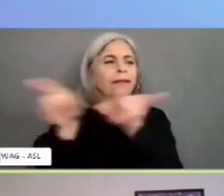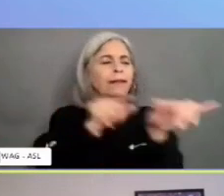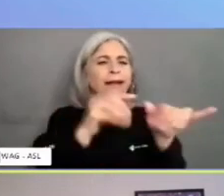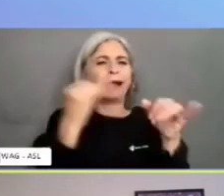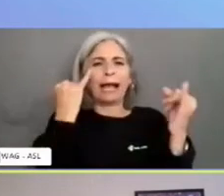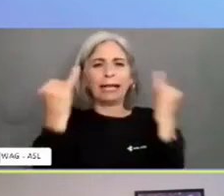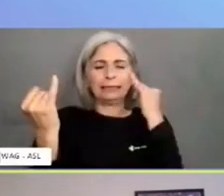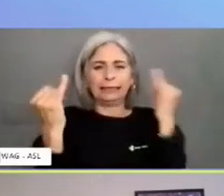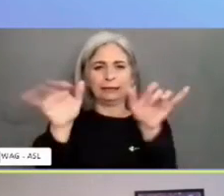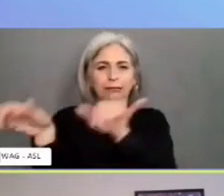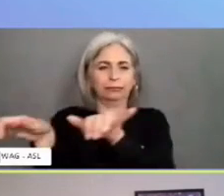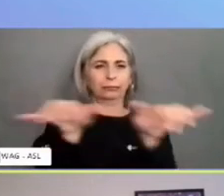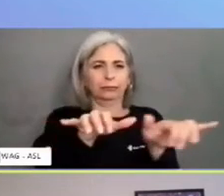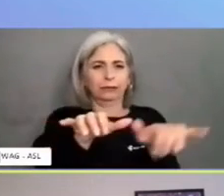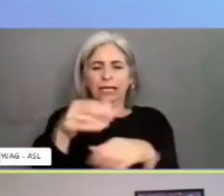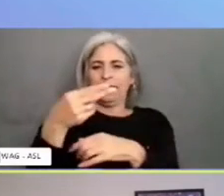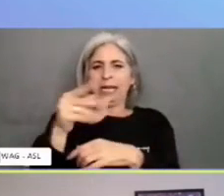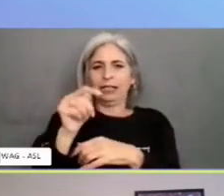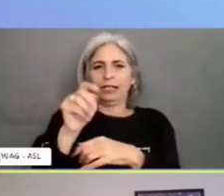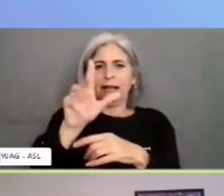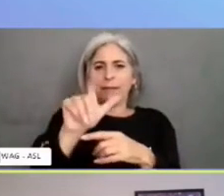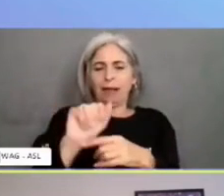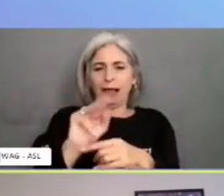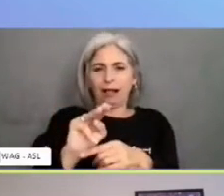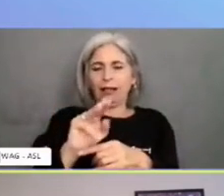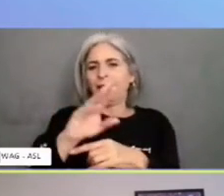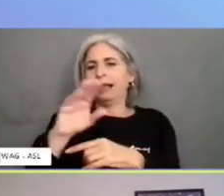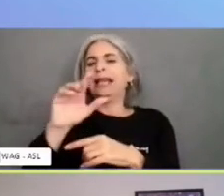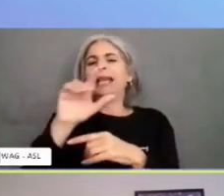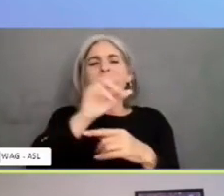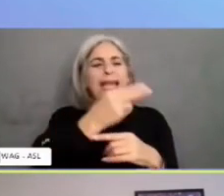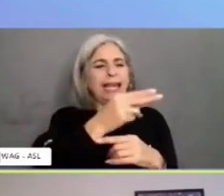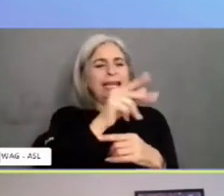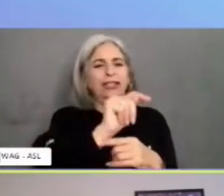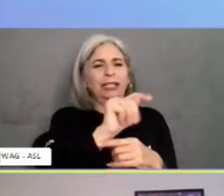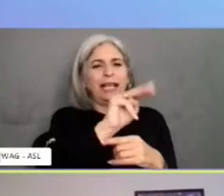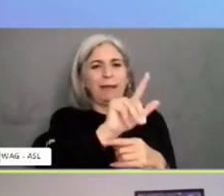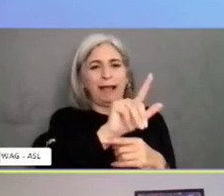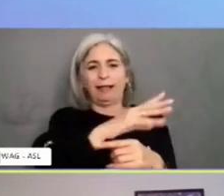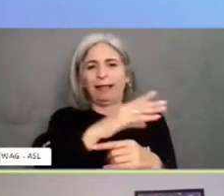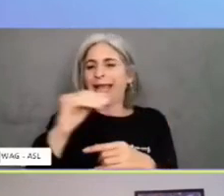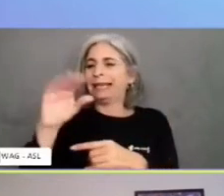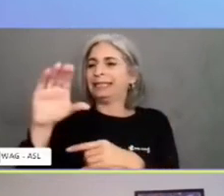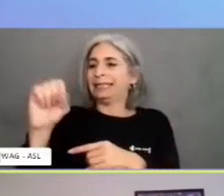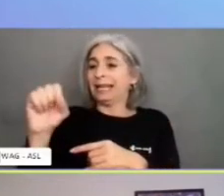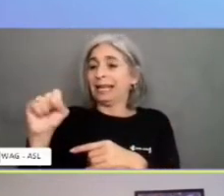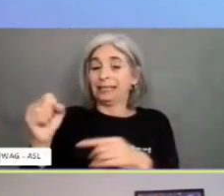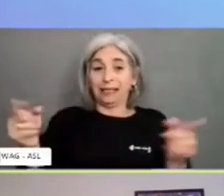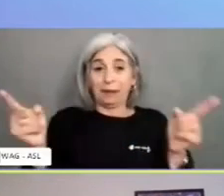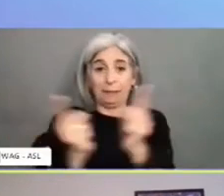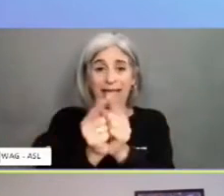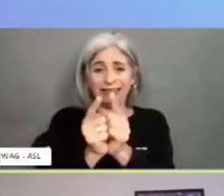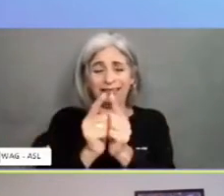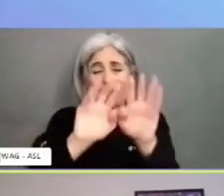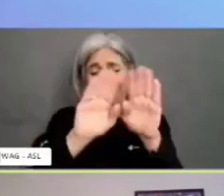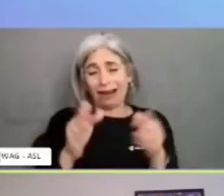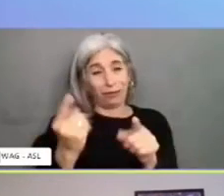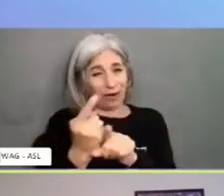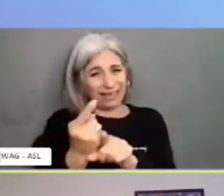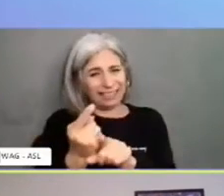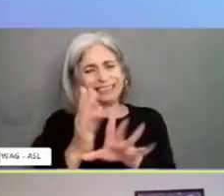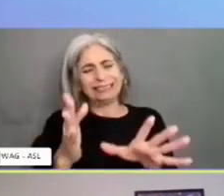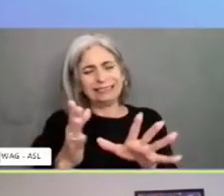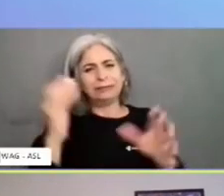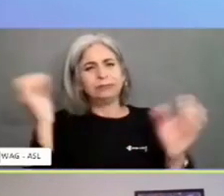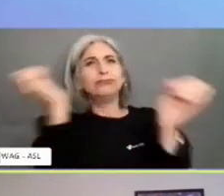presentation, HTML and CSS, and never the twain shall meet, right? I imagine a lot of us